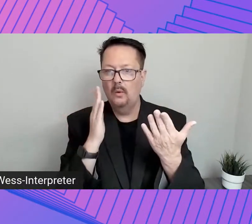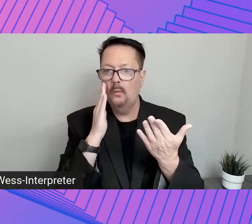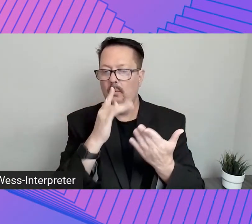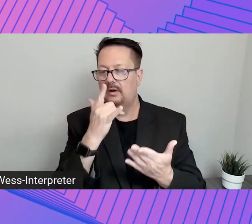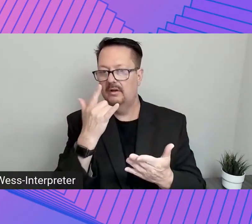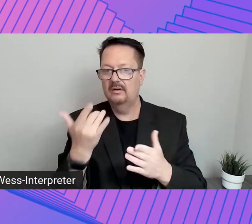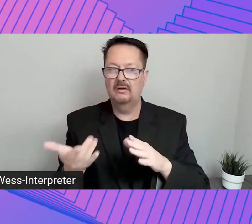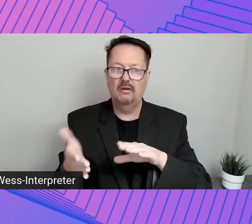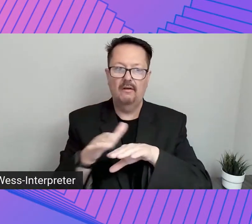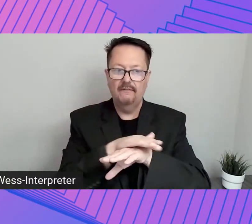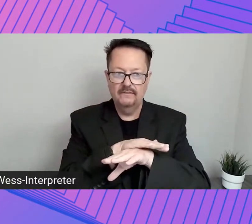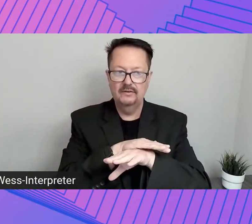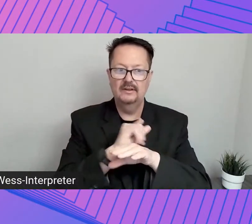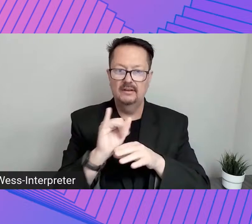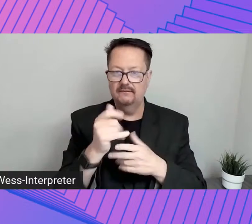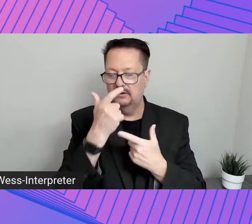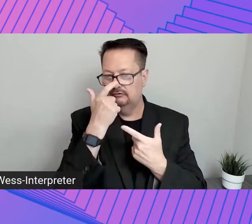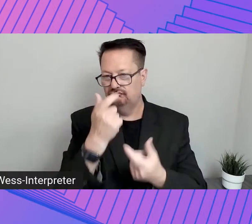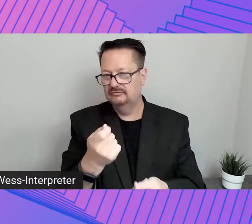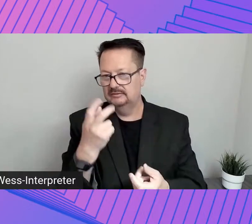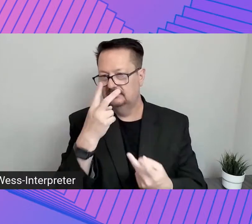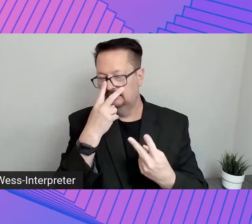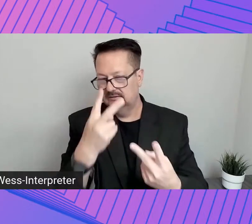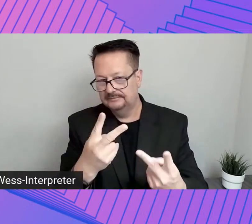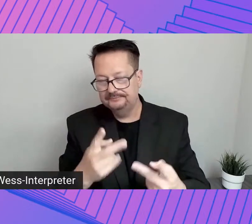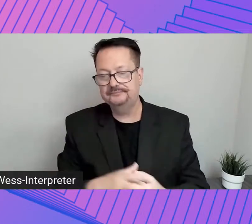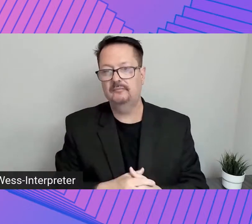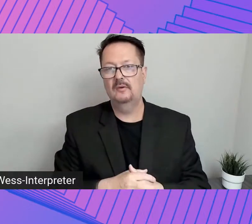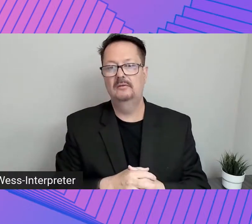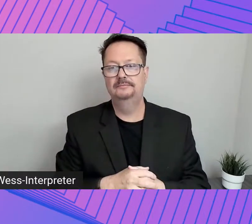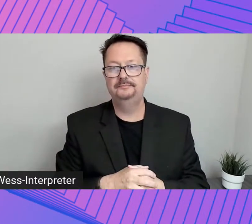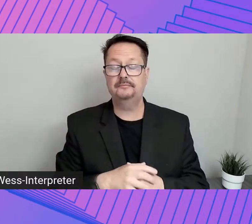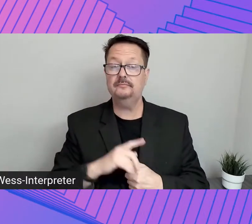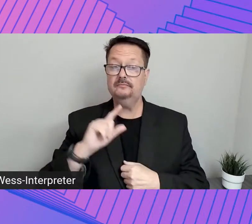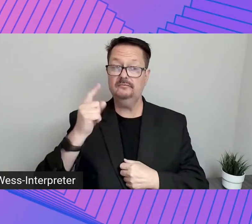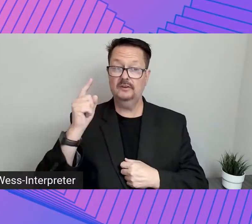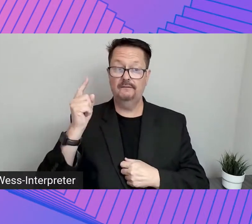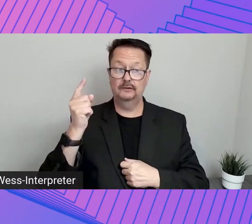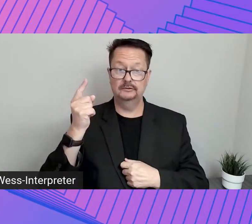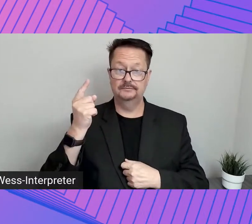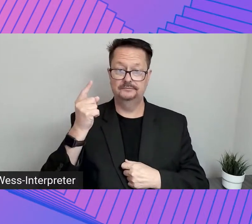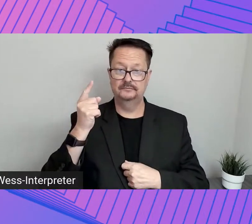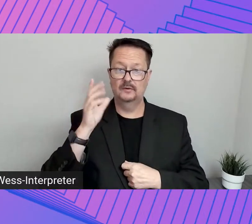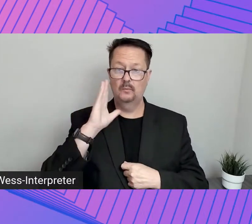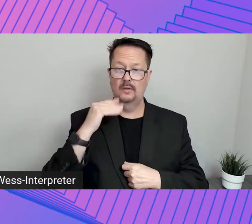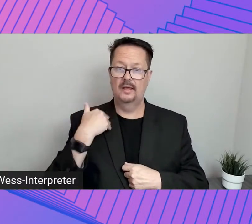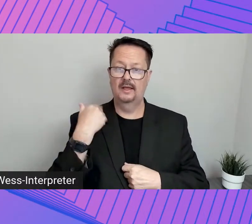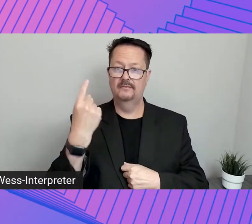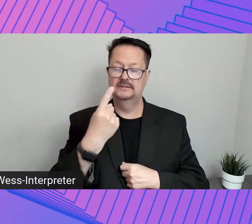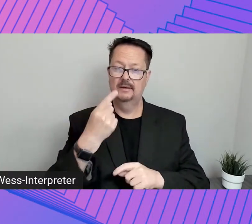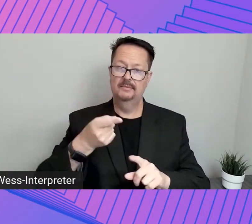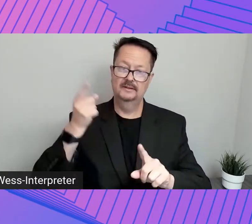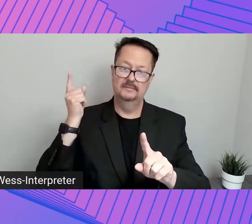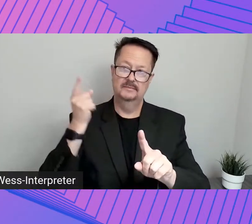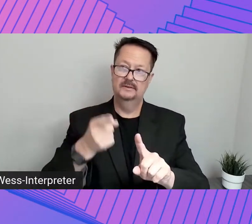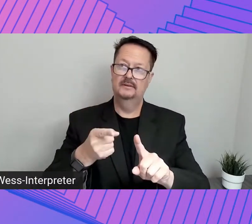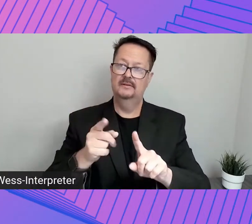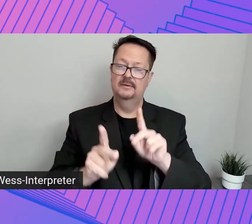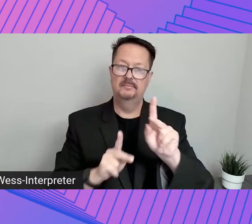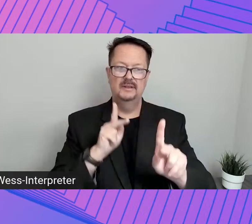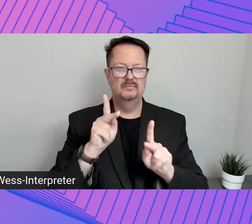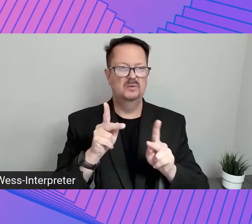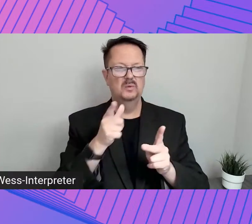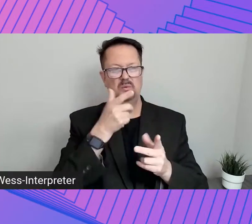it's something that you're interested in. First up, we're going to have something specifically for those of you who are